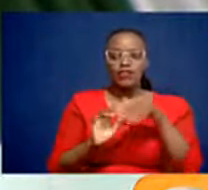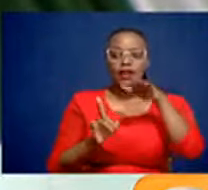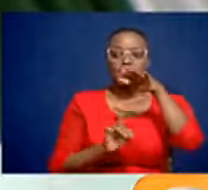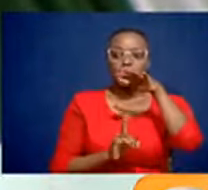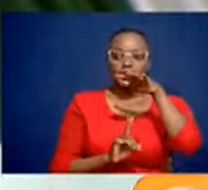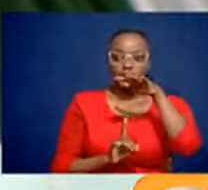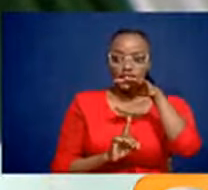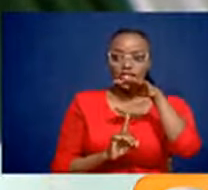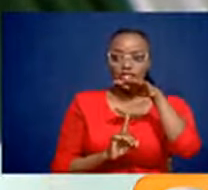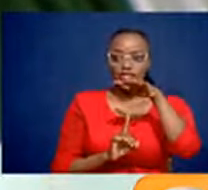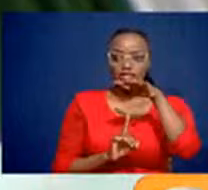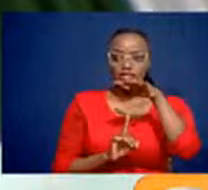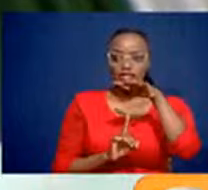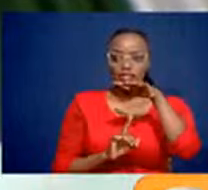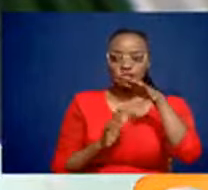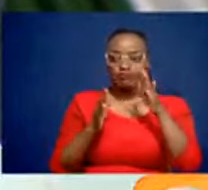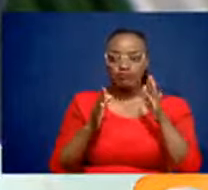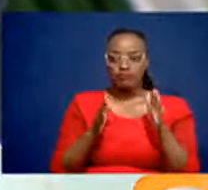Ministers,